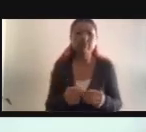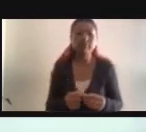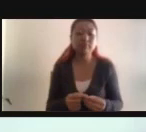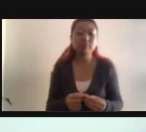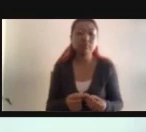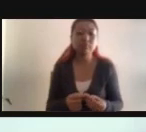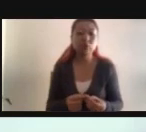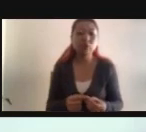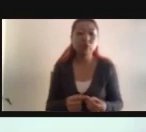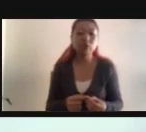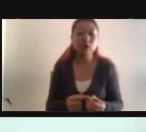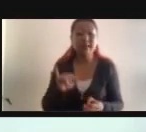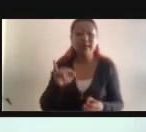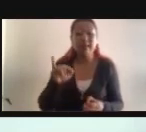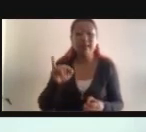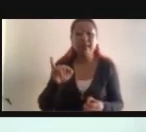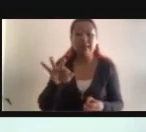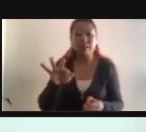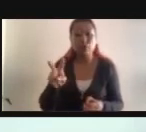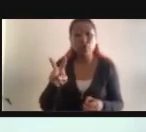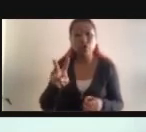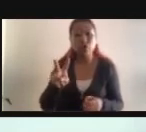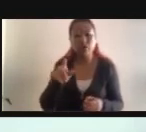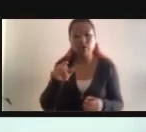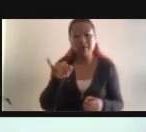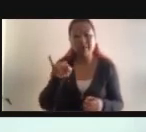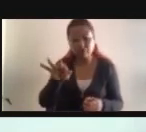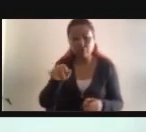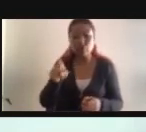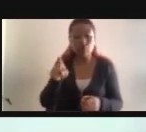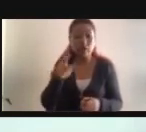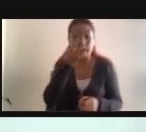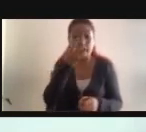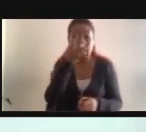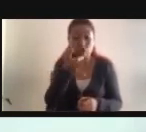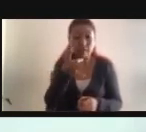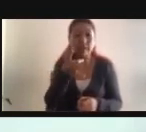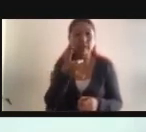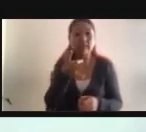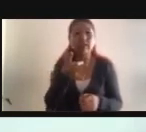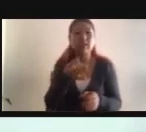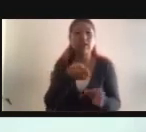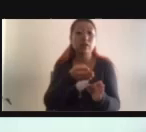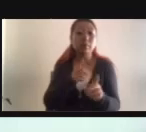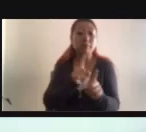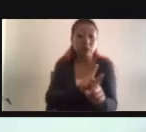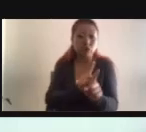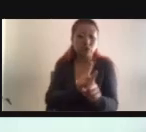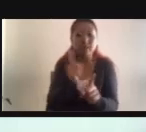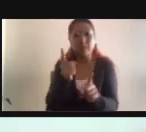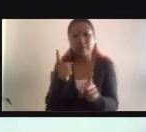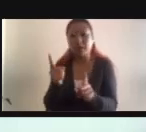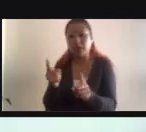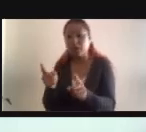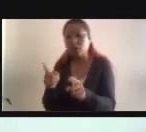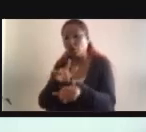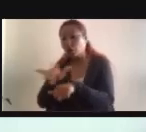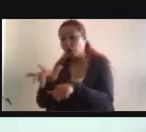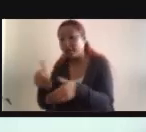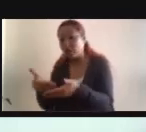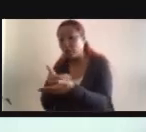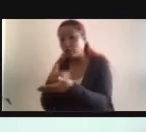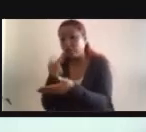you're interested in mentoring earlier in your career, an early career person with someone that's mid-level. I